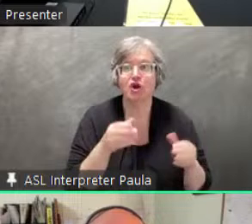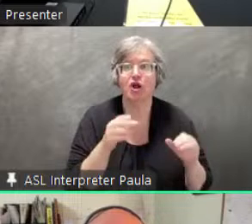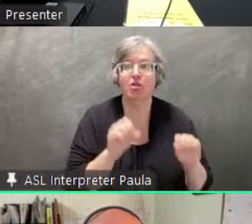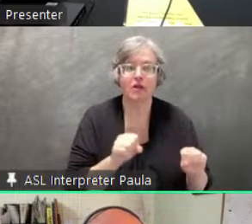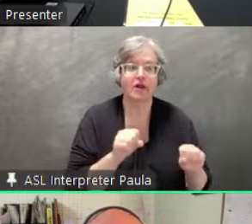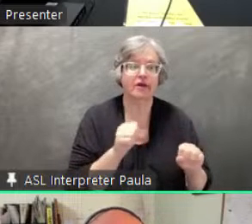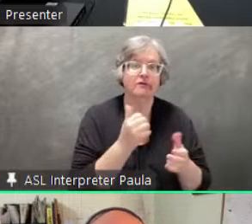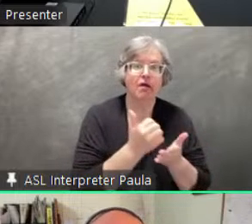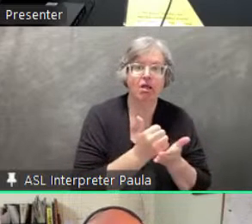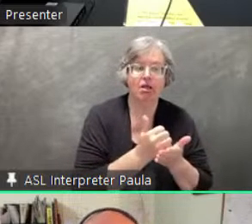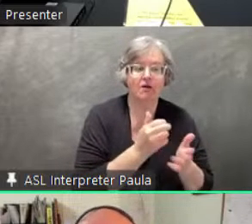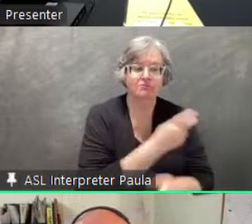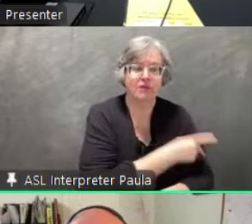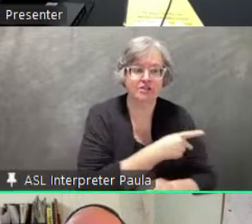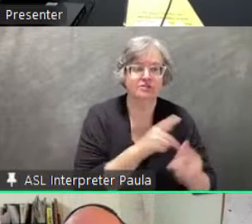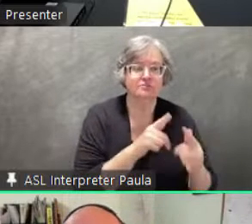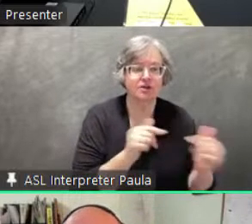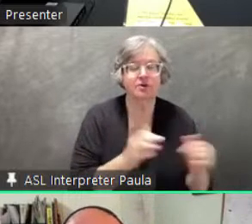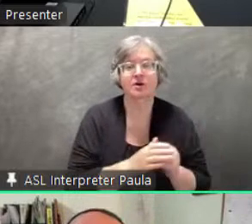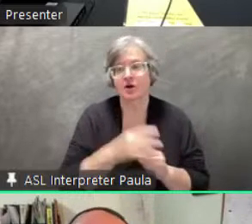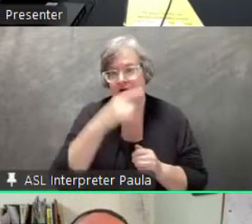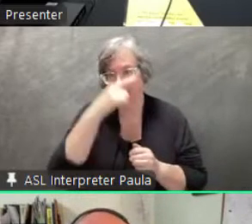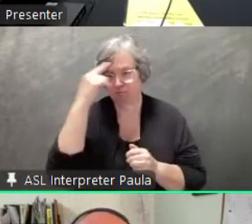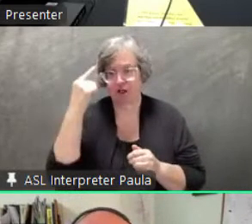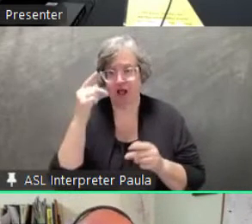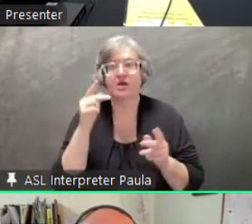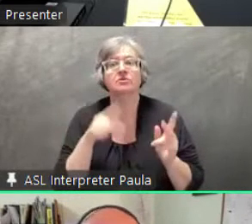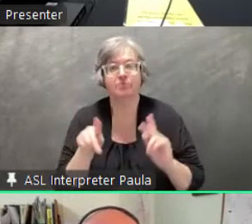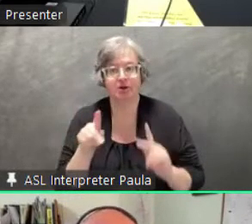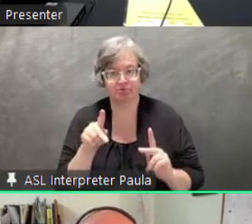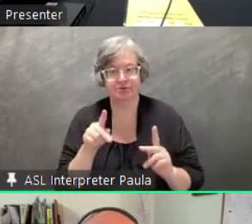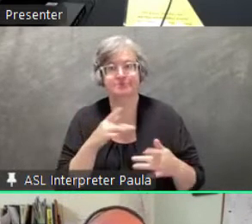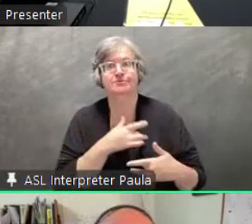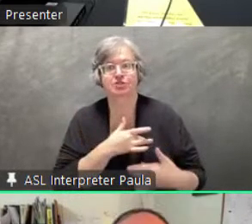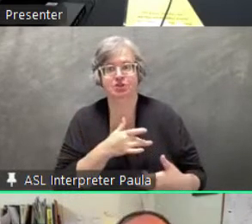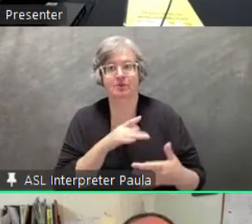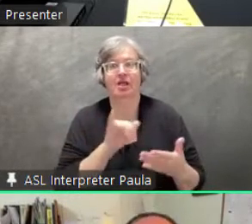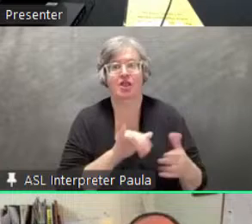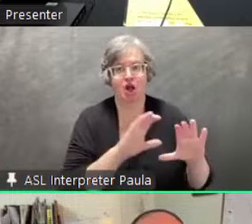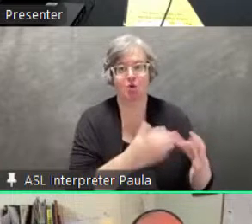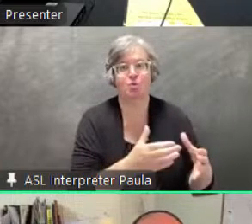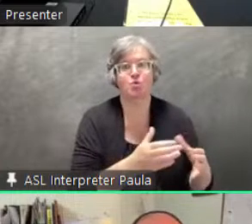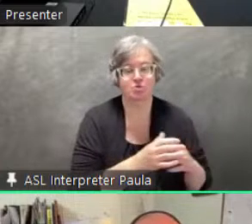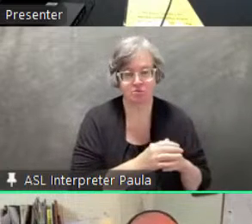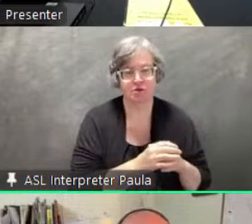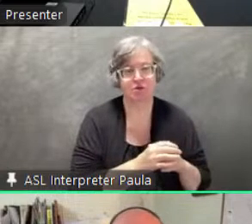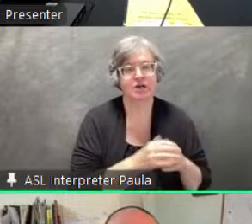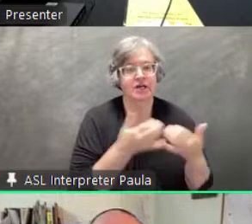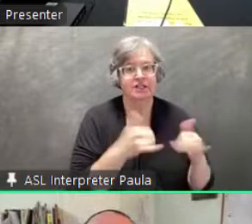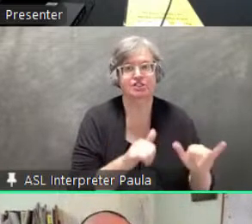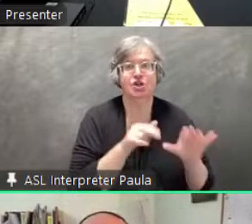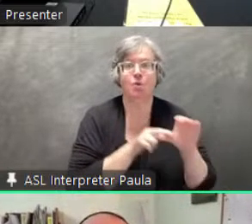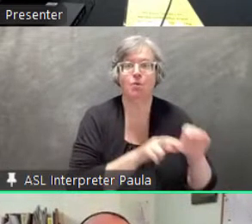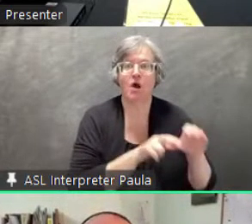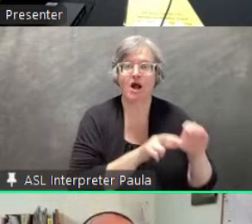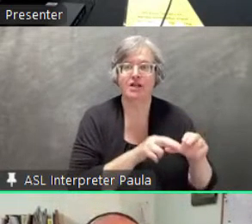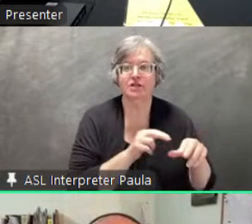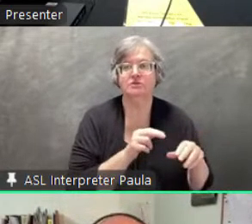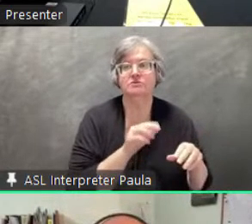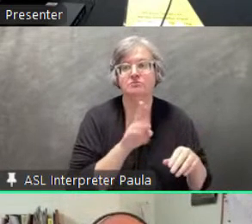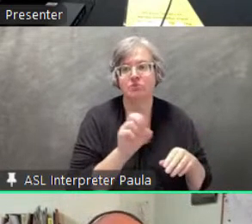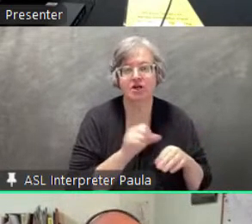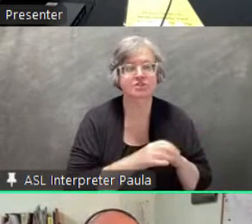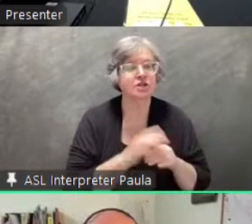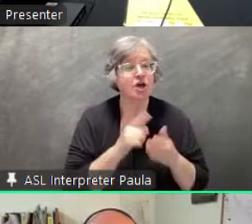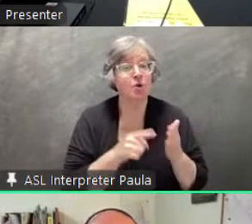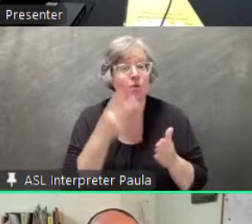going. And yes, Black people were particularly likely to be in that group of people who were still riding. What you see in this